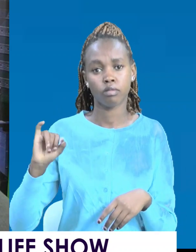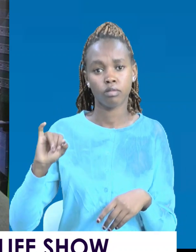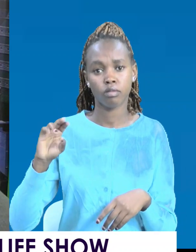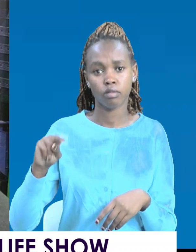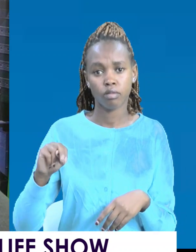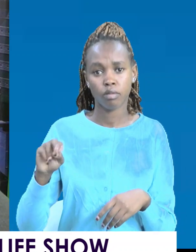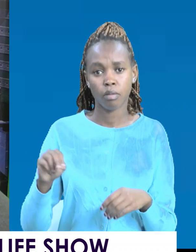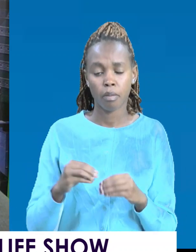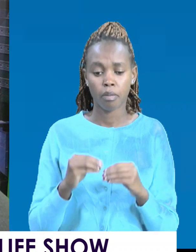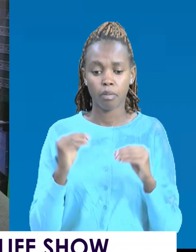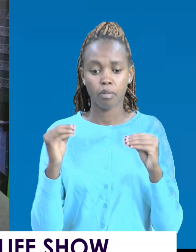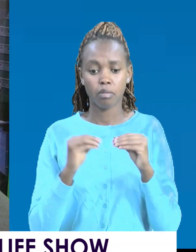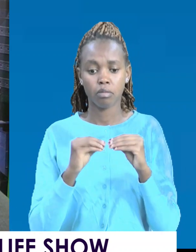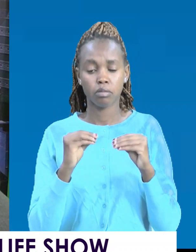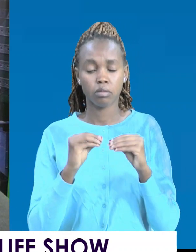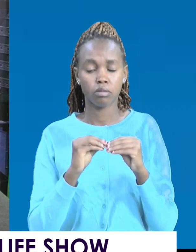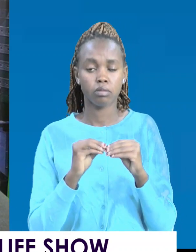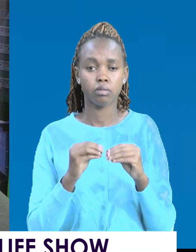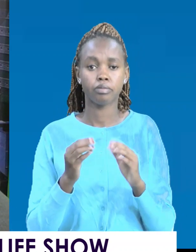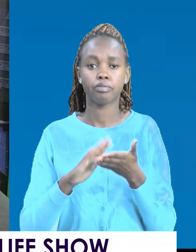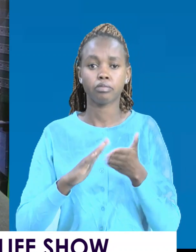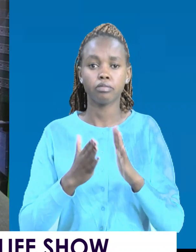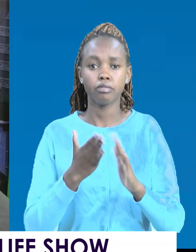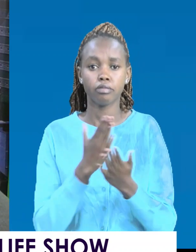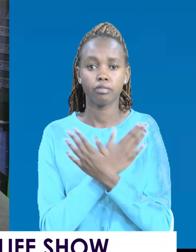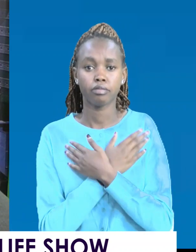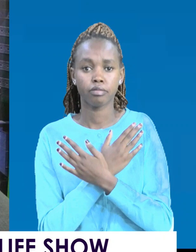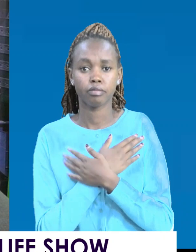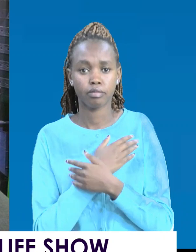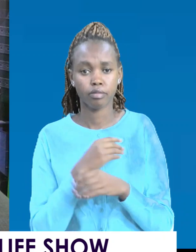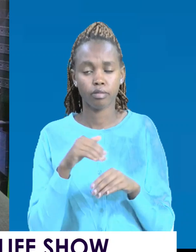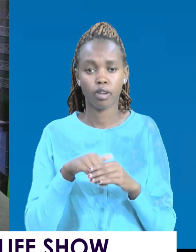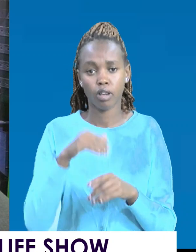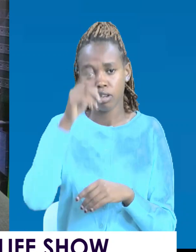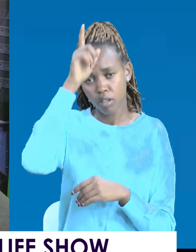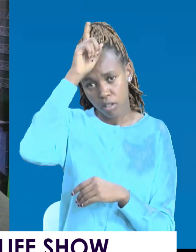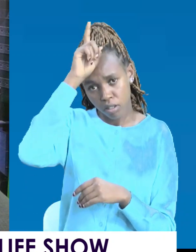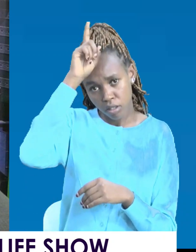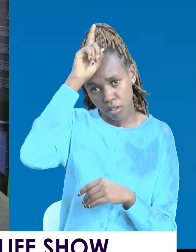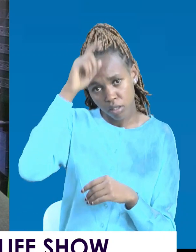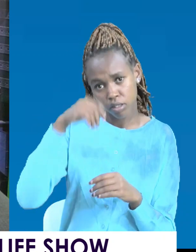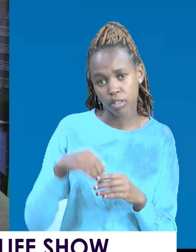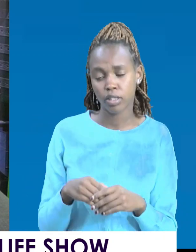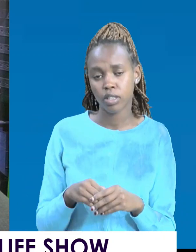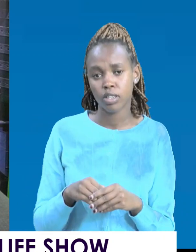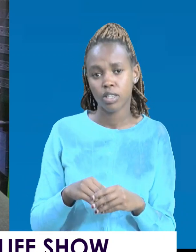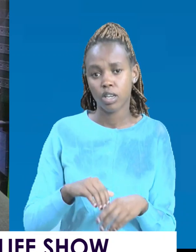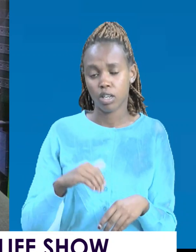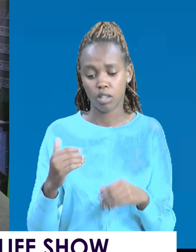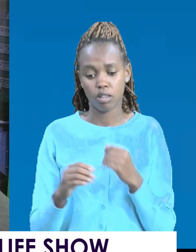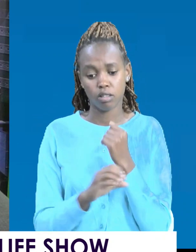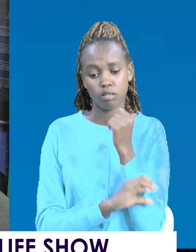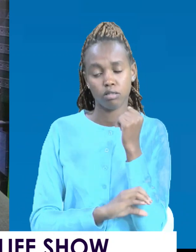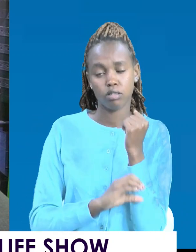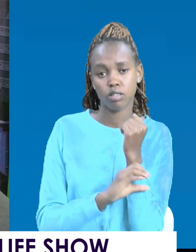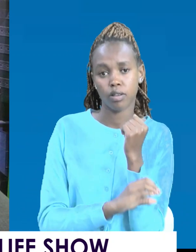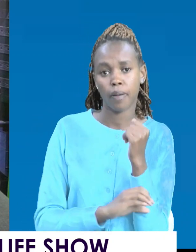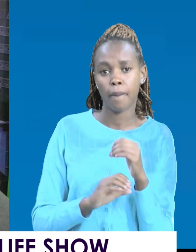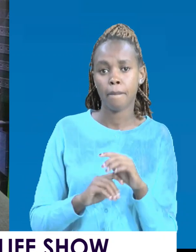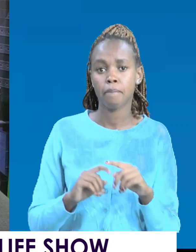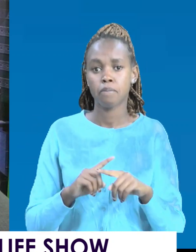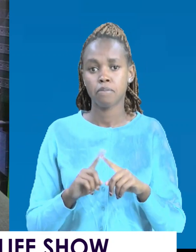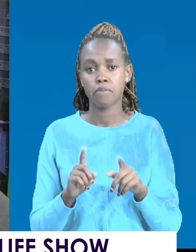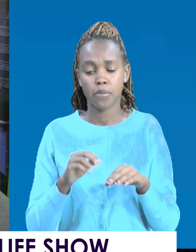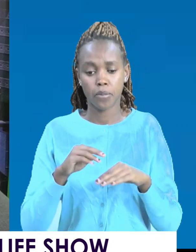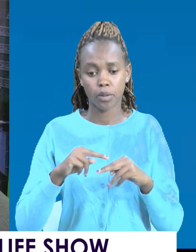friends. Nowadays, the world is a village, and you may be in Korea, but when we sit, just